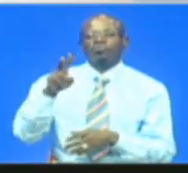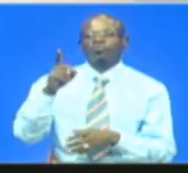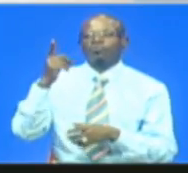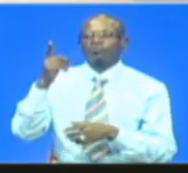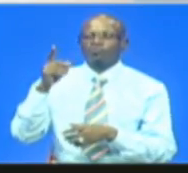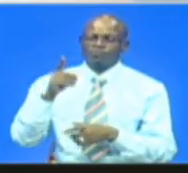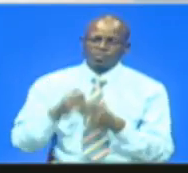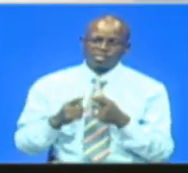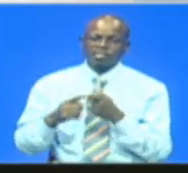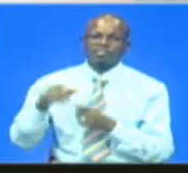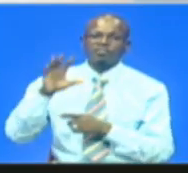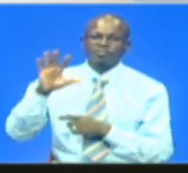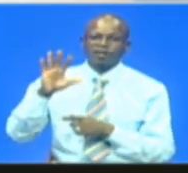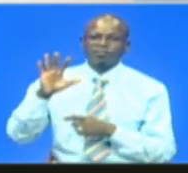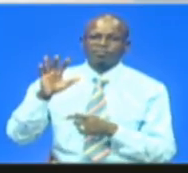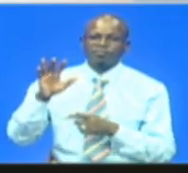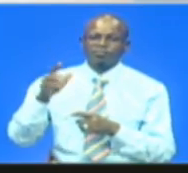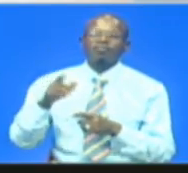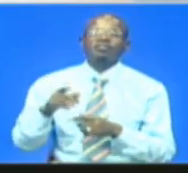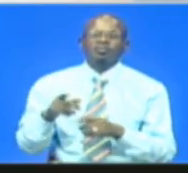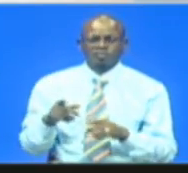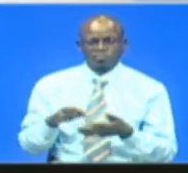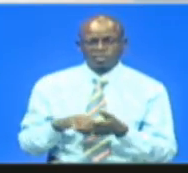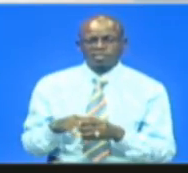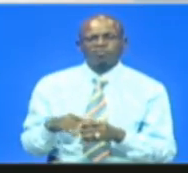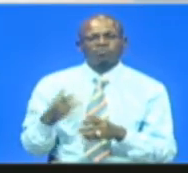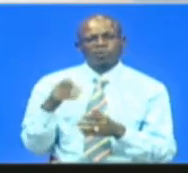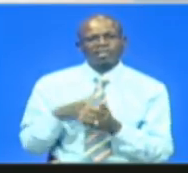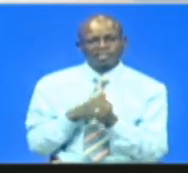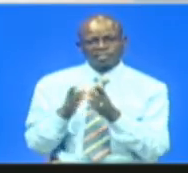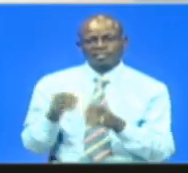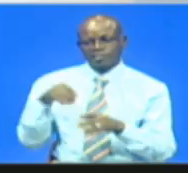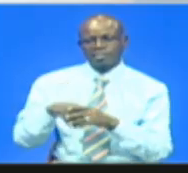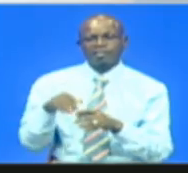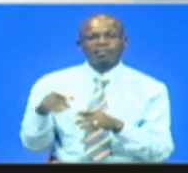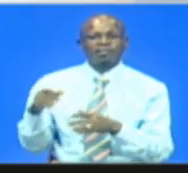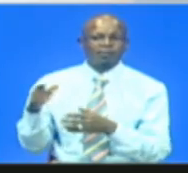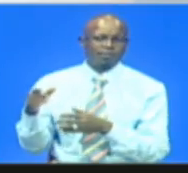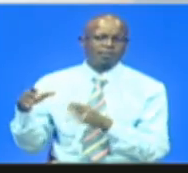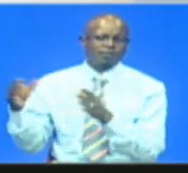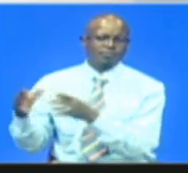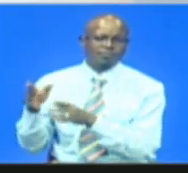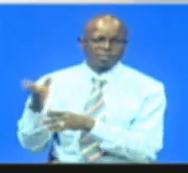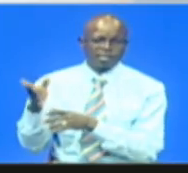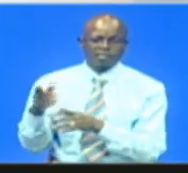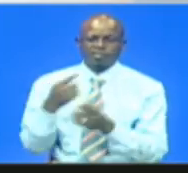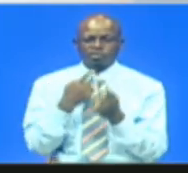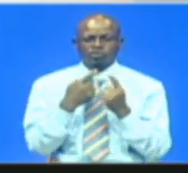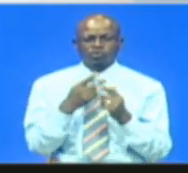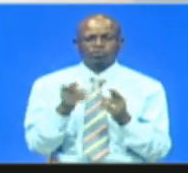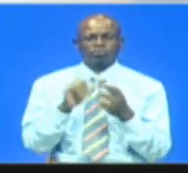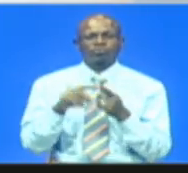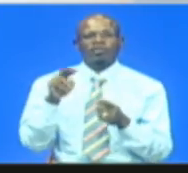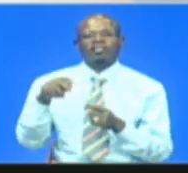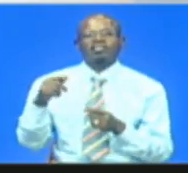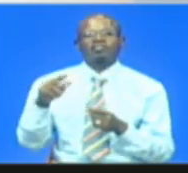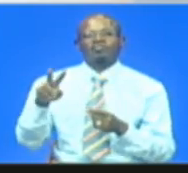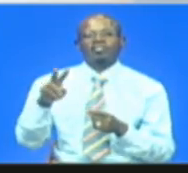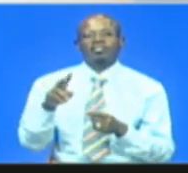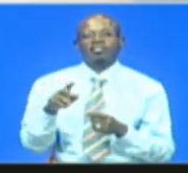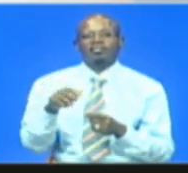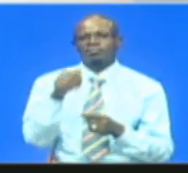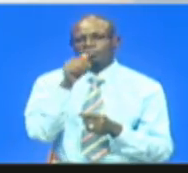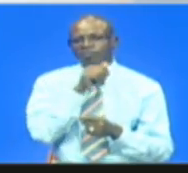to several leaders from the sector who spoke to NTV and requested anonymity, the proposal is illegal